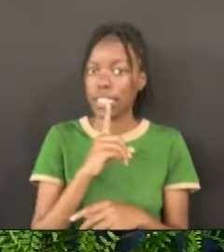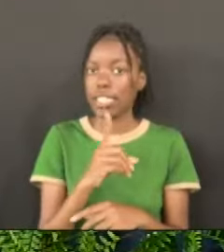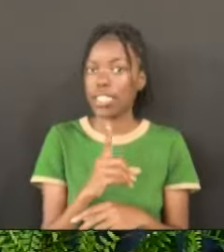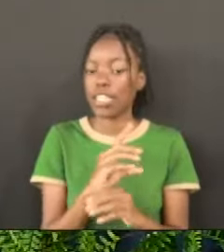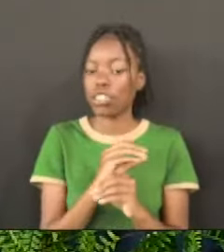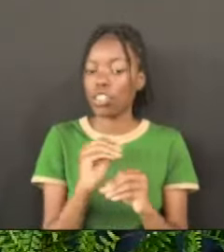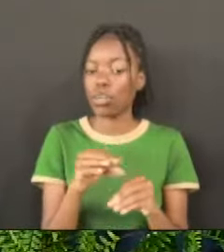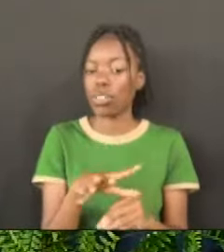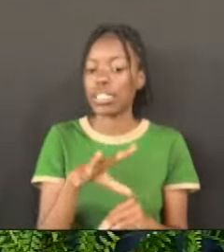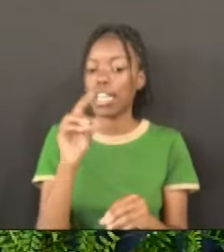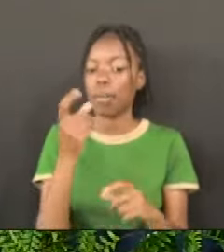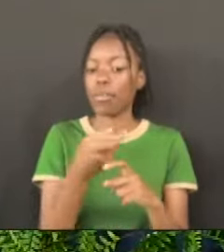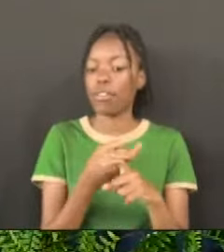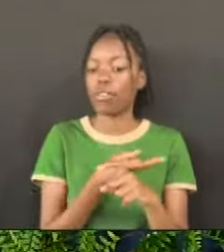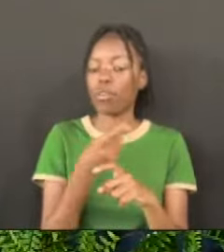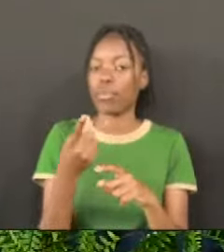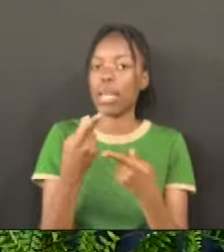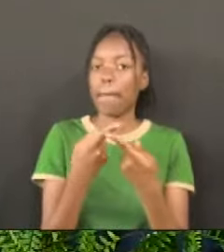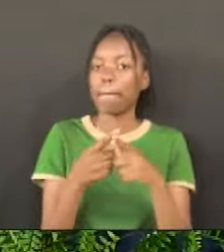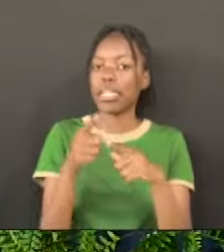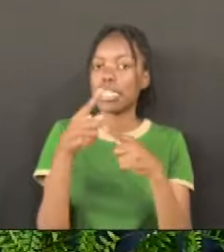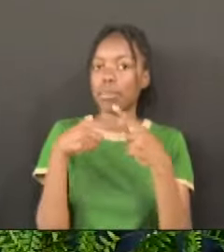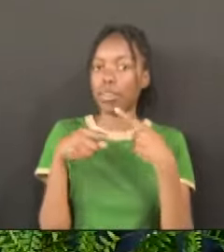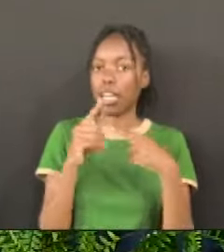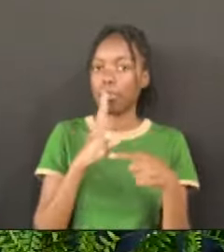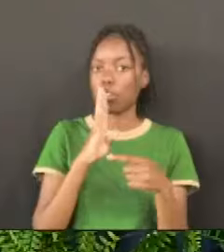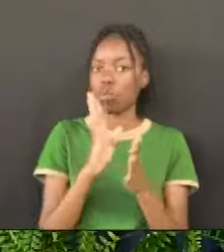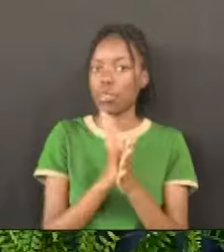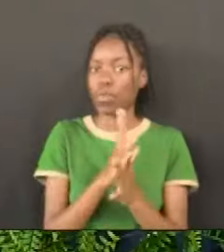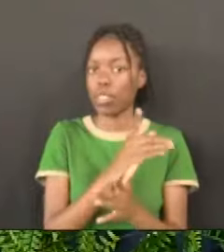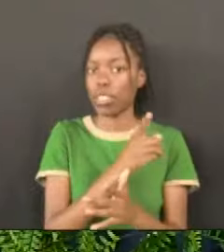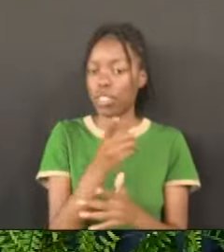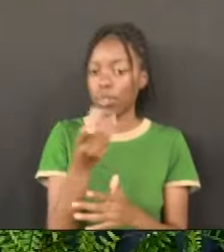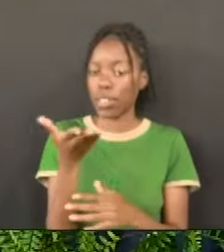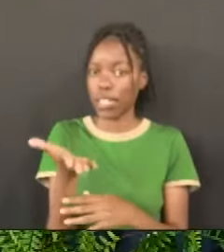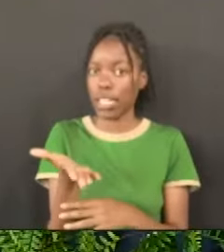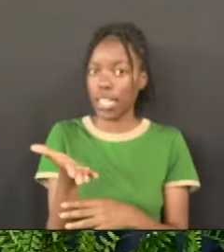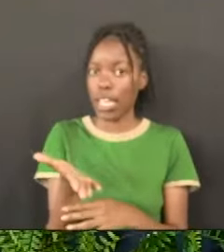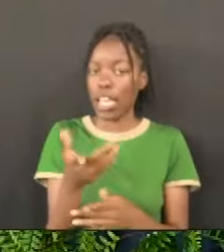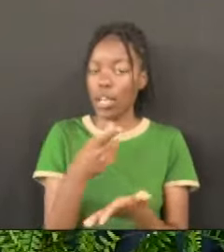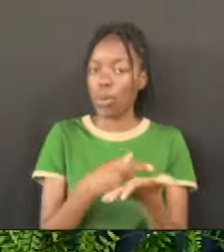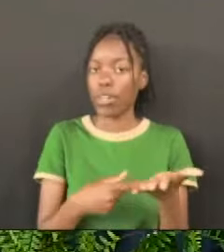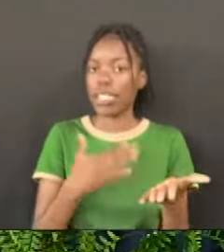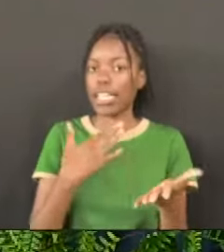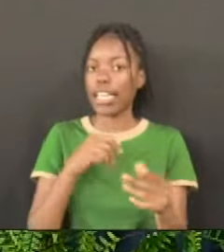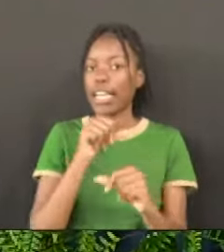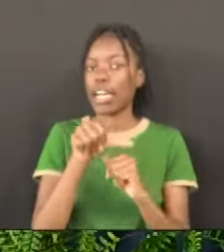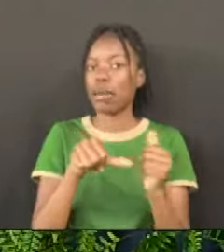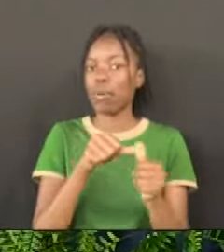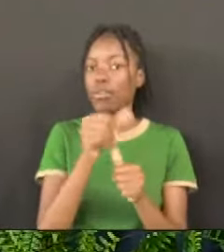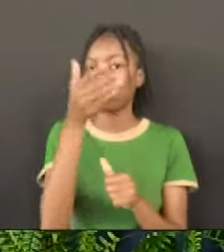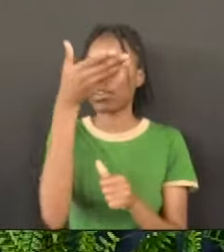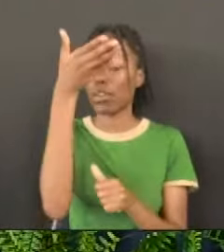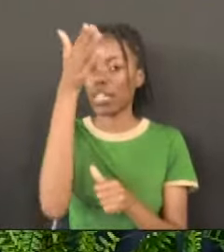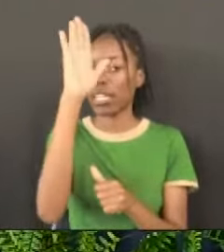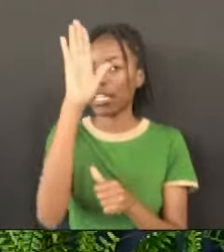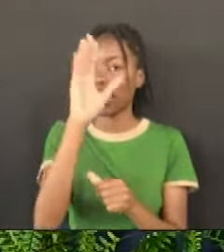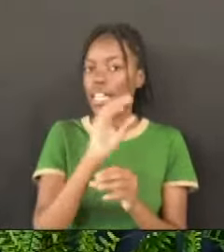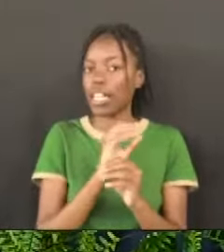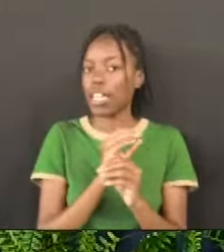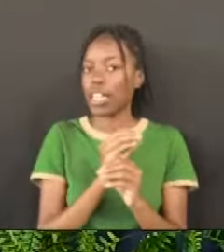there, but I'm coming to be with you there. And what I like about God, even though he will not take